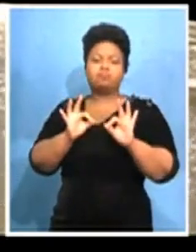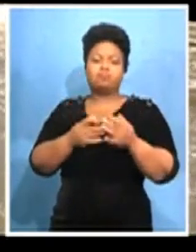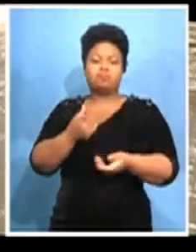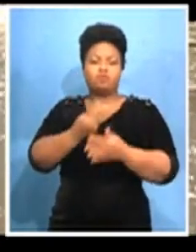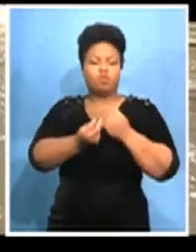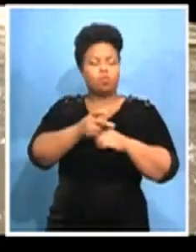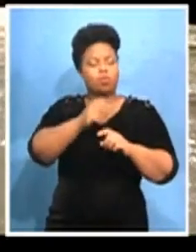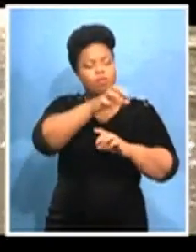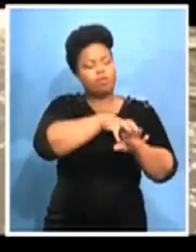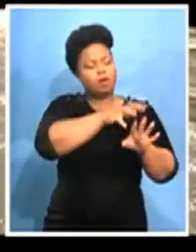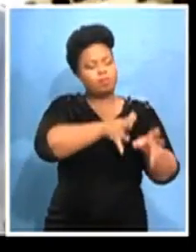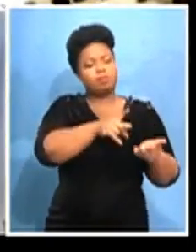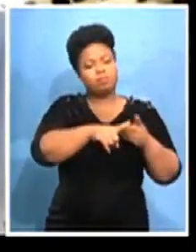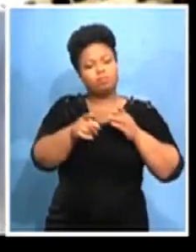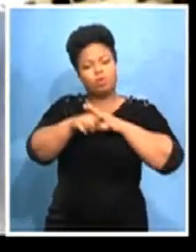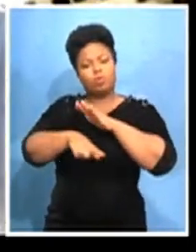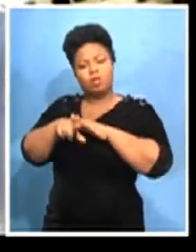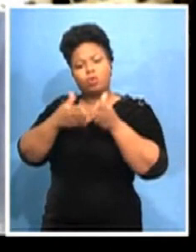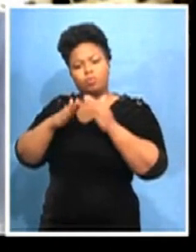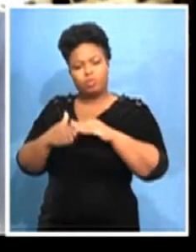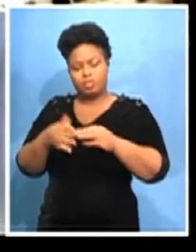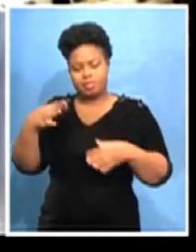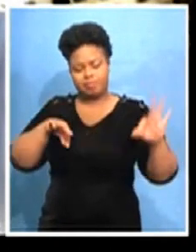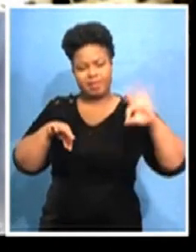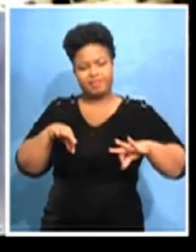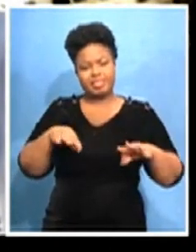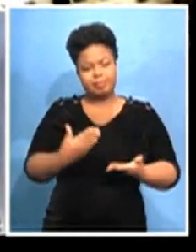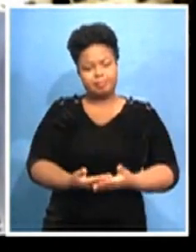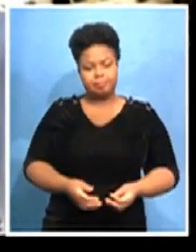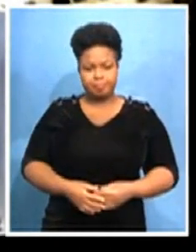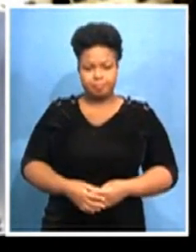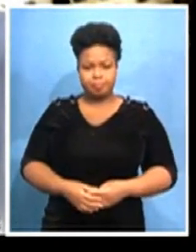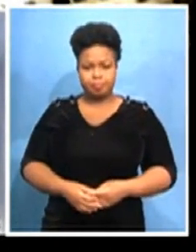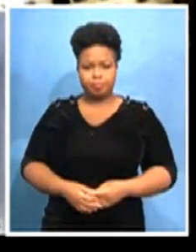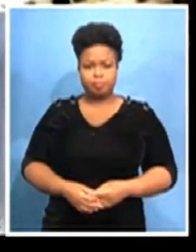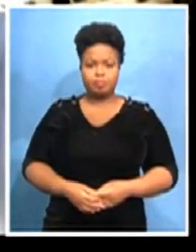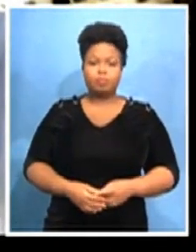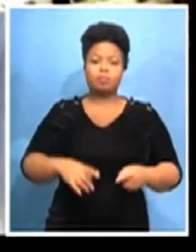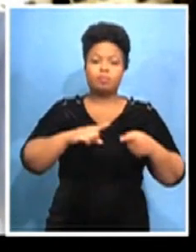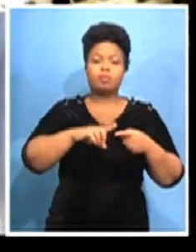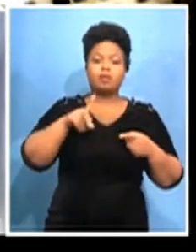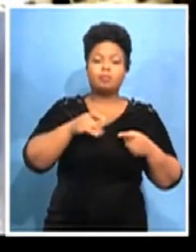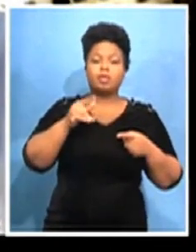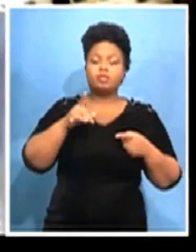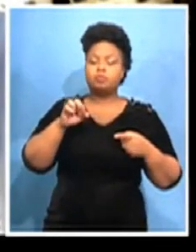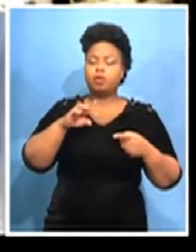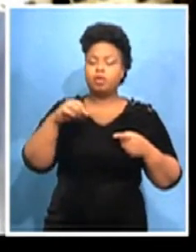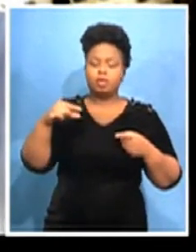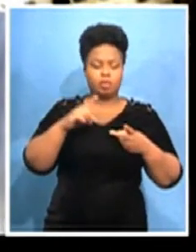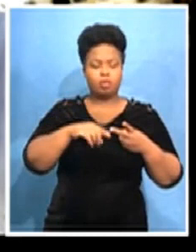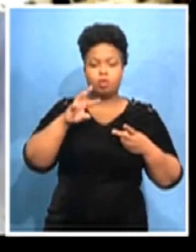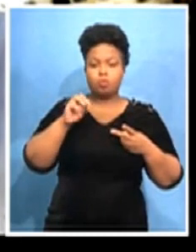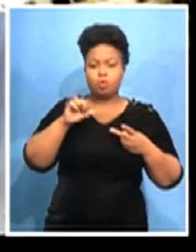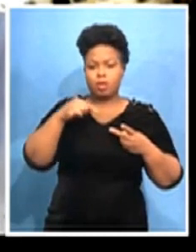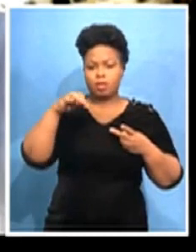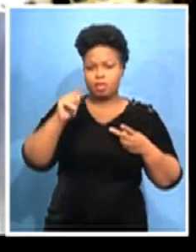community. I just look at the Pilanesberg and the Bagatla people there. I mean, they own the stockpiles of the ivory